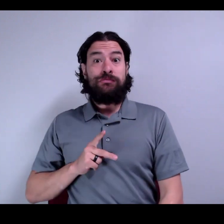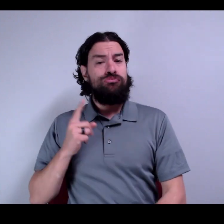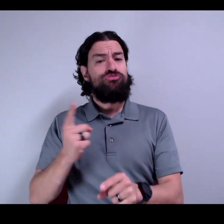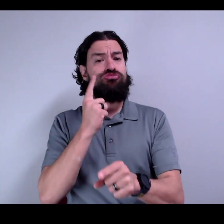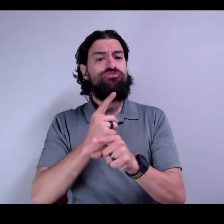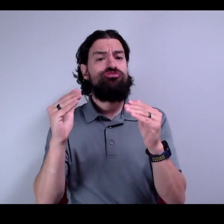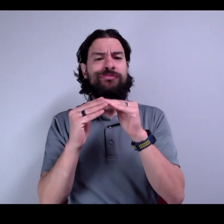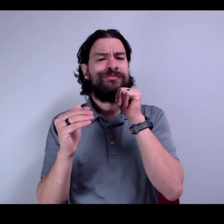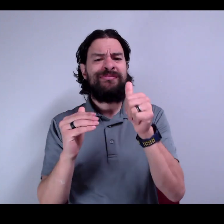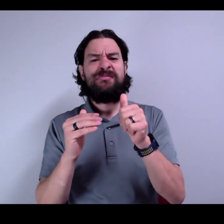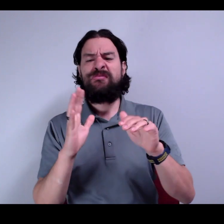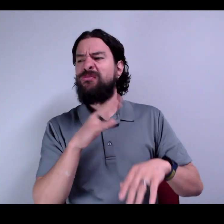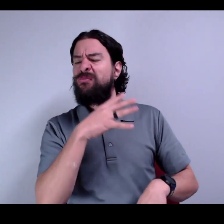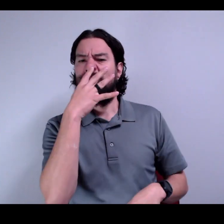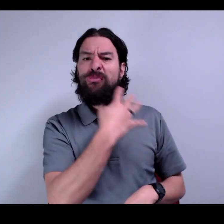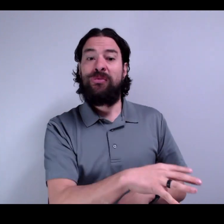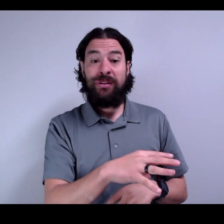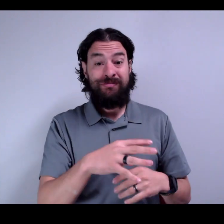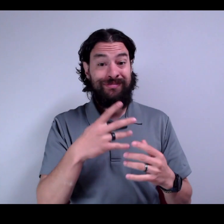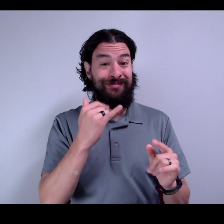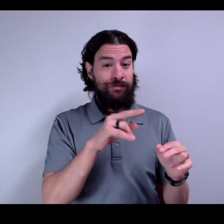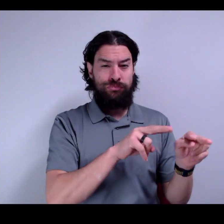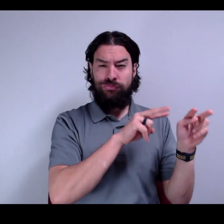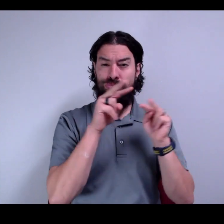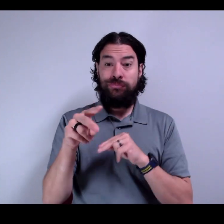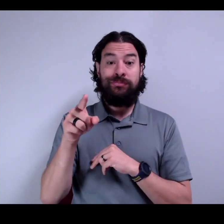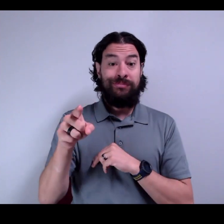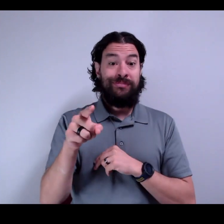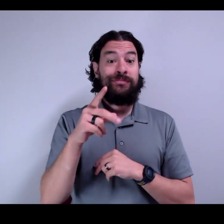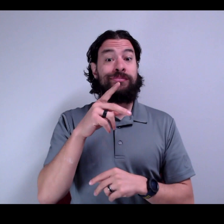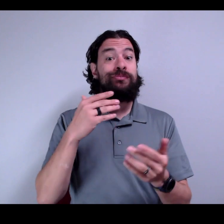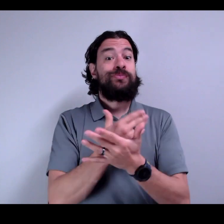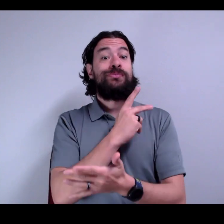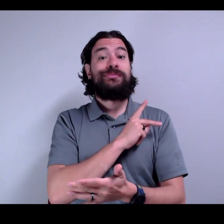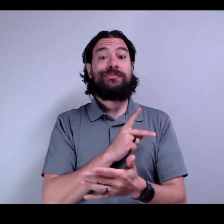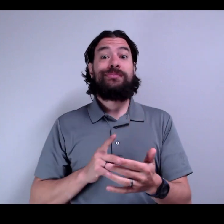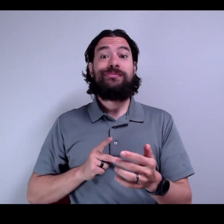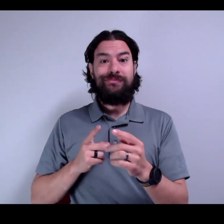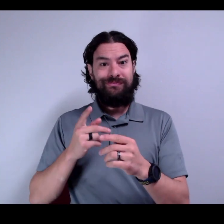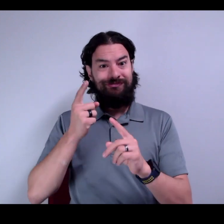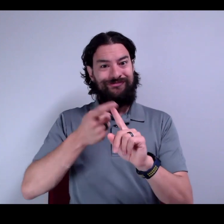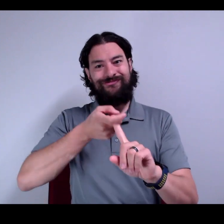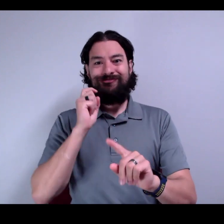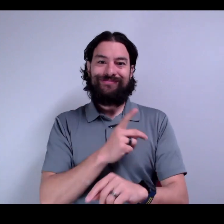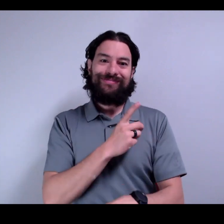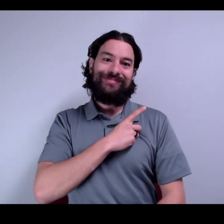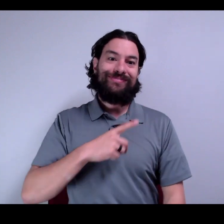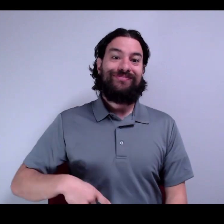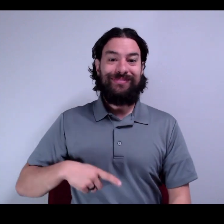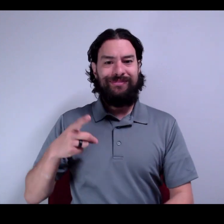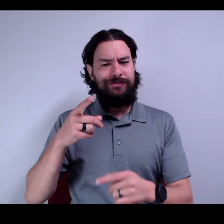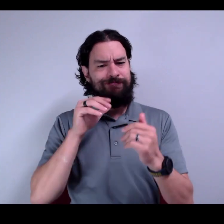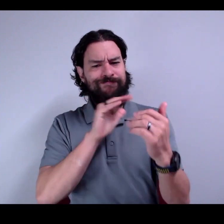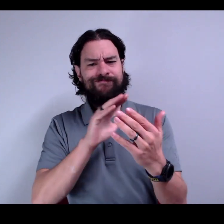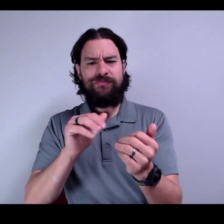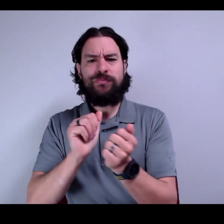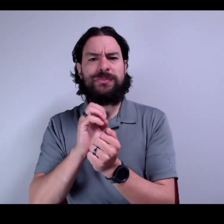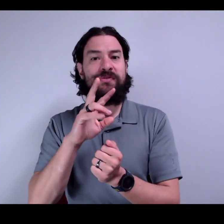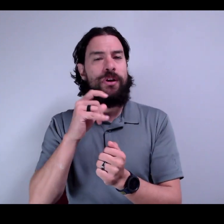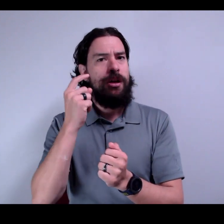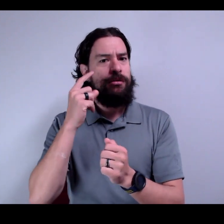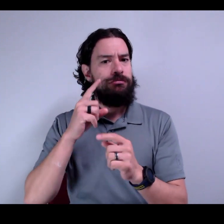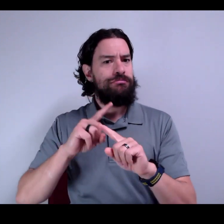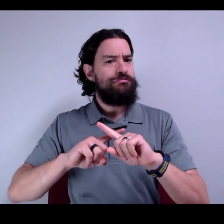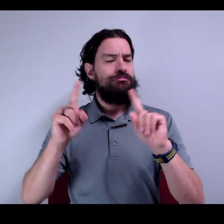justice. But Isaiah looked forward to a day when a new king from the line of David would come and deal with evil, but in a